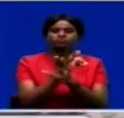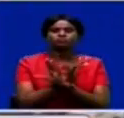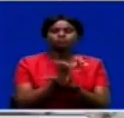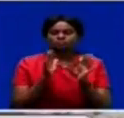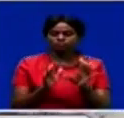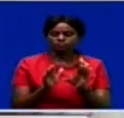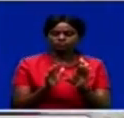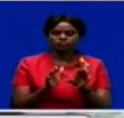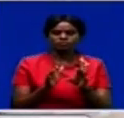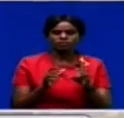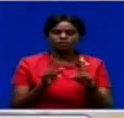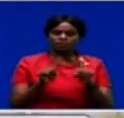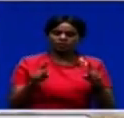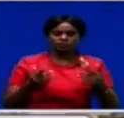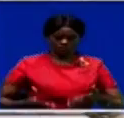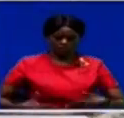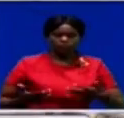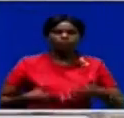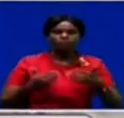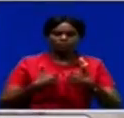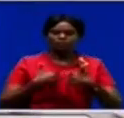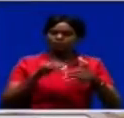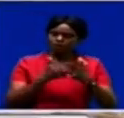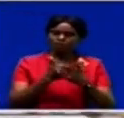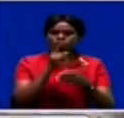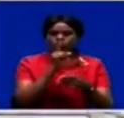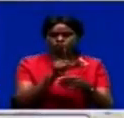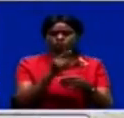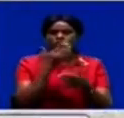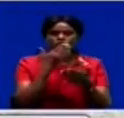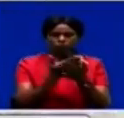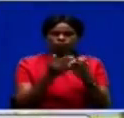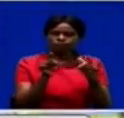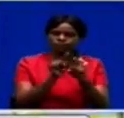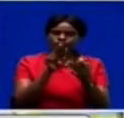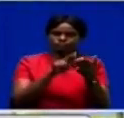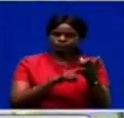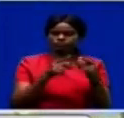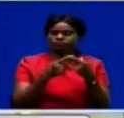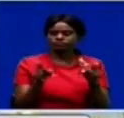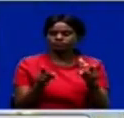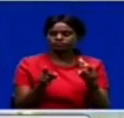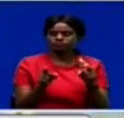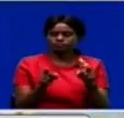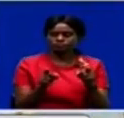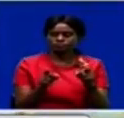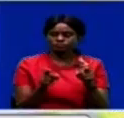He is, however, happy that the picture here is different as opposed to the reports. On the dam site, we have